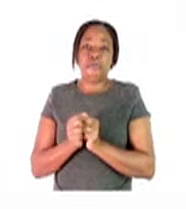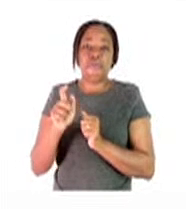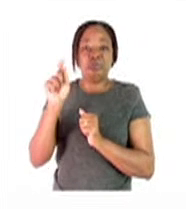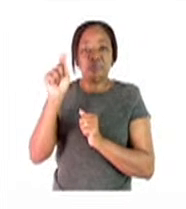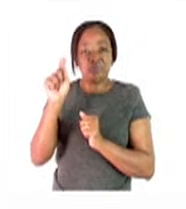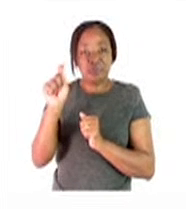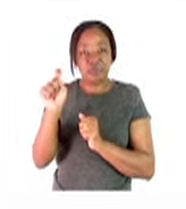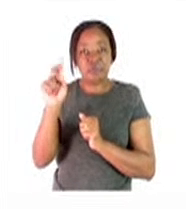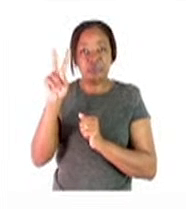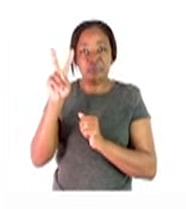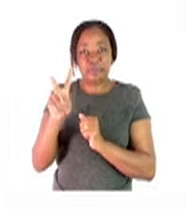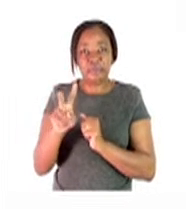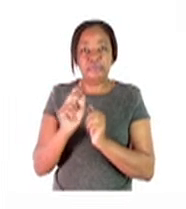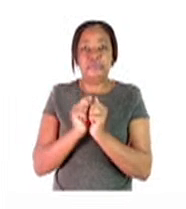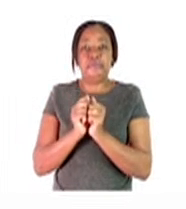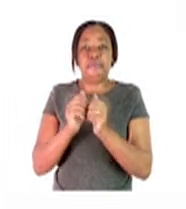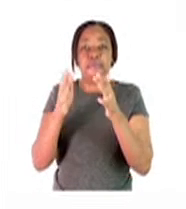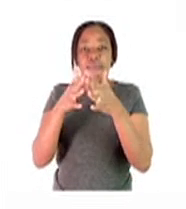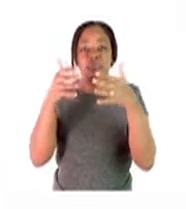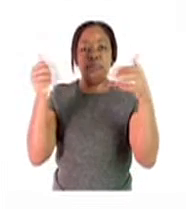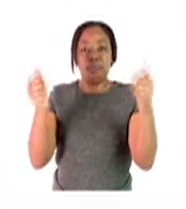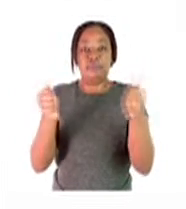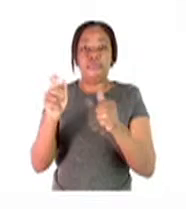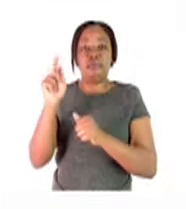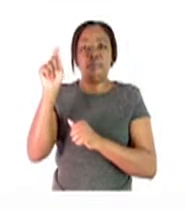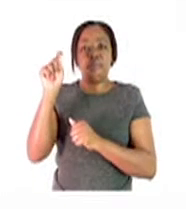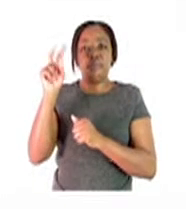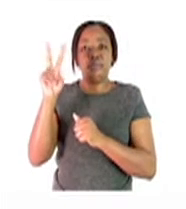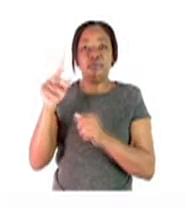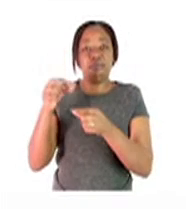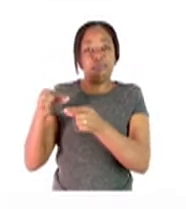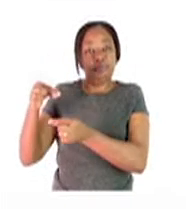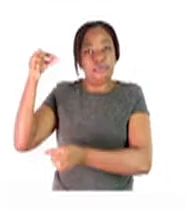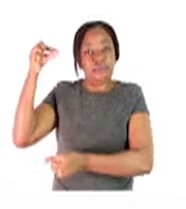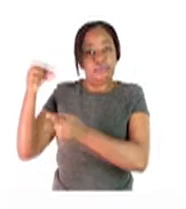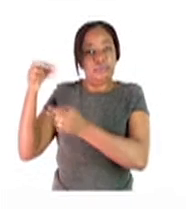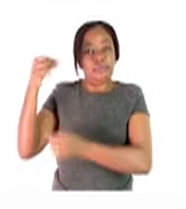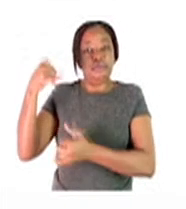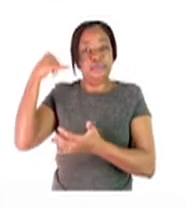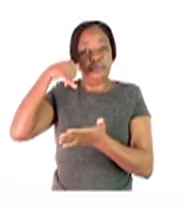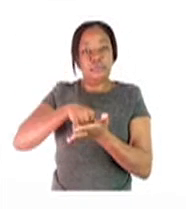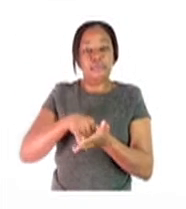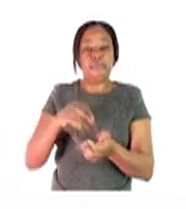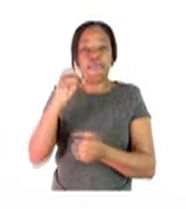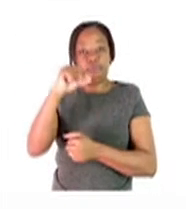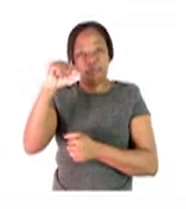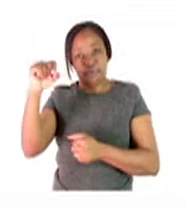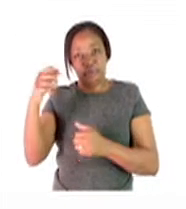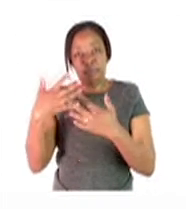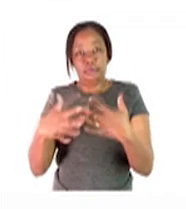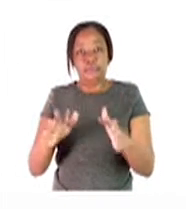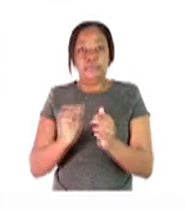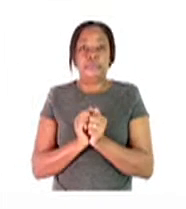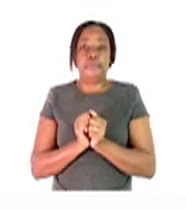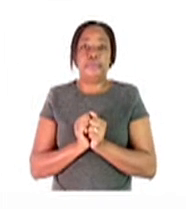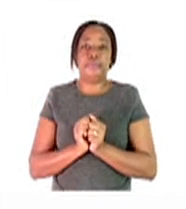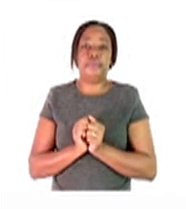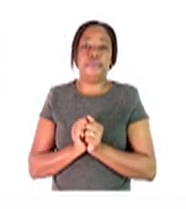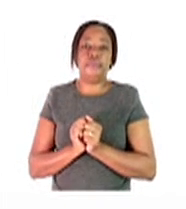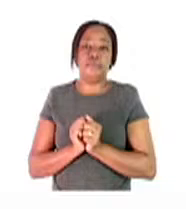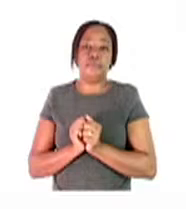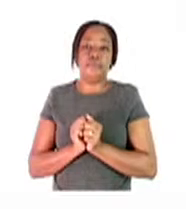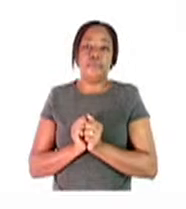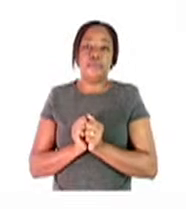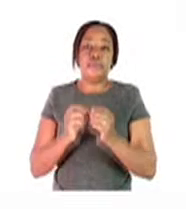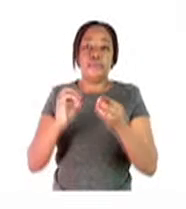newspaper, magazine, computer, and telephone? So finish it up. And number 3 also, it starts with a